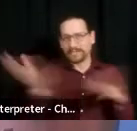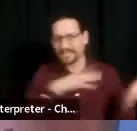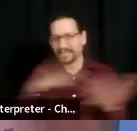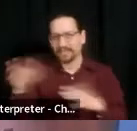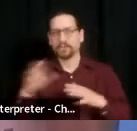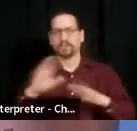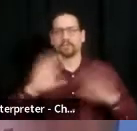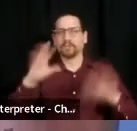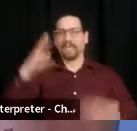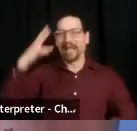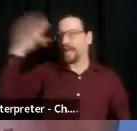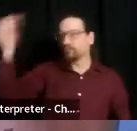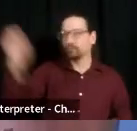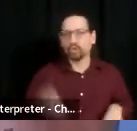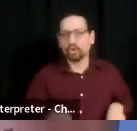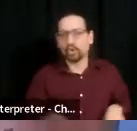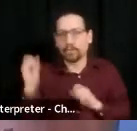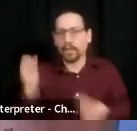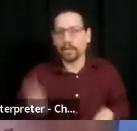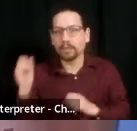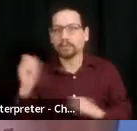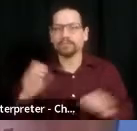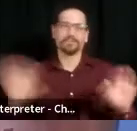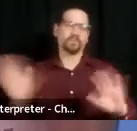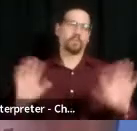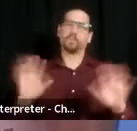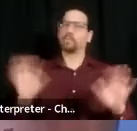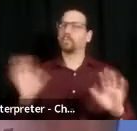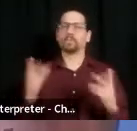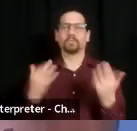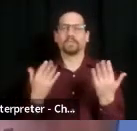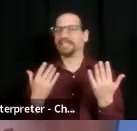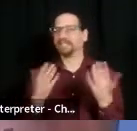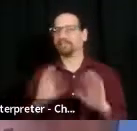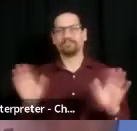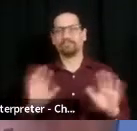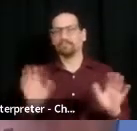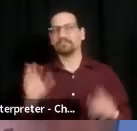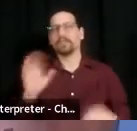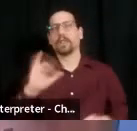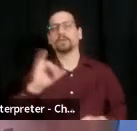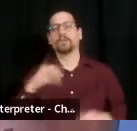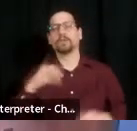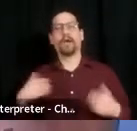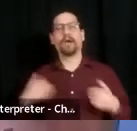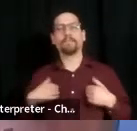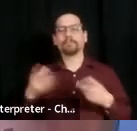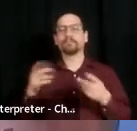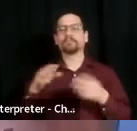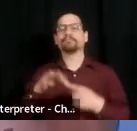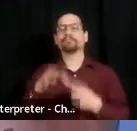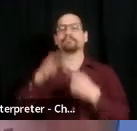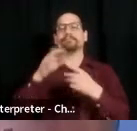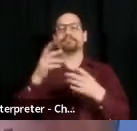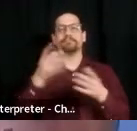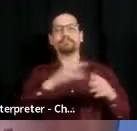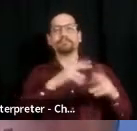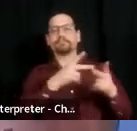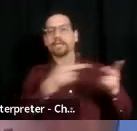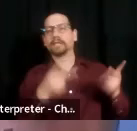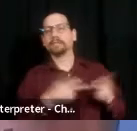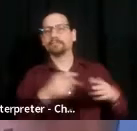community. There are warming centers open throughout the state, and if you are someone you needs a warming